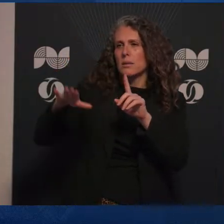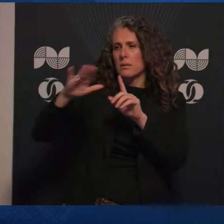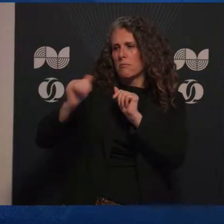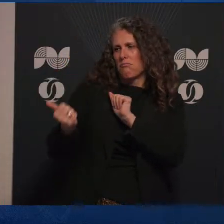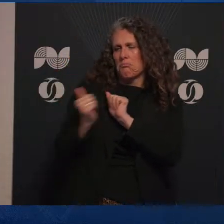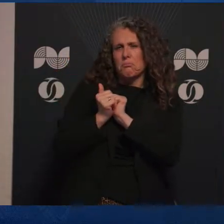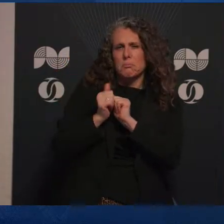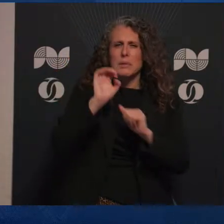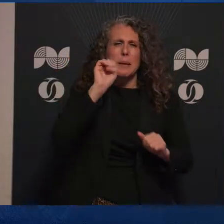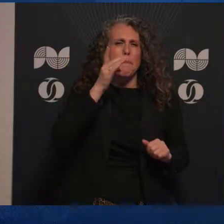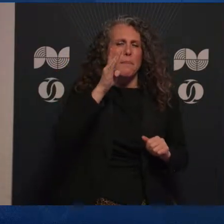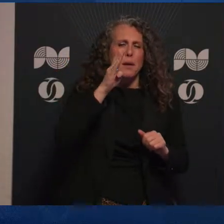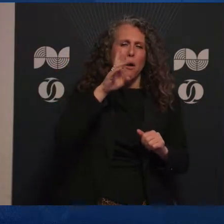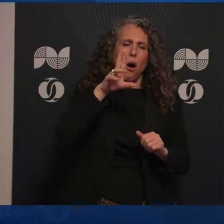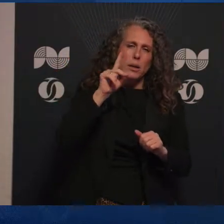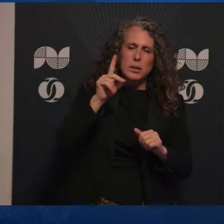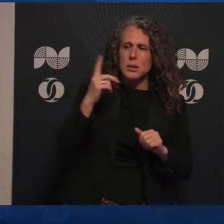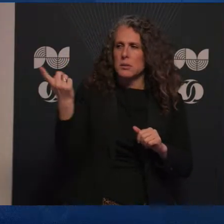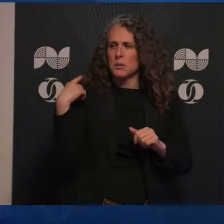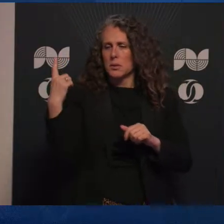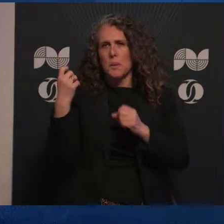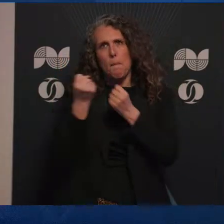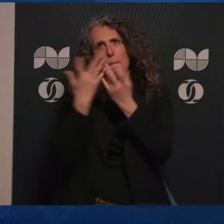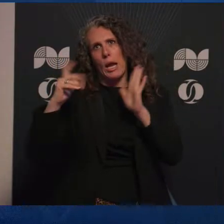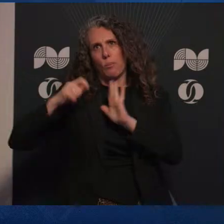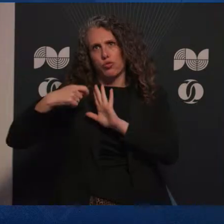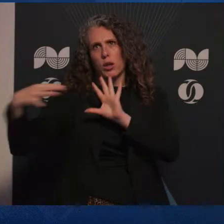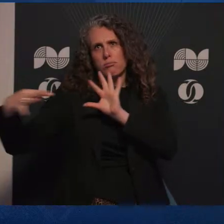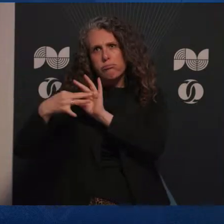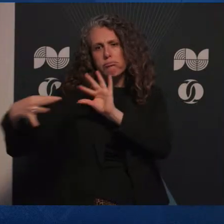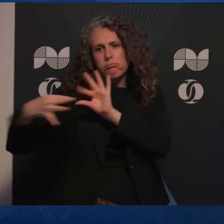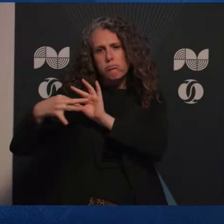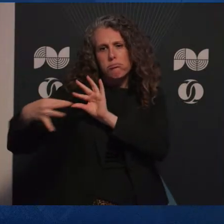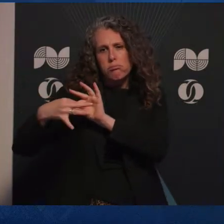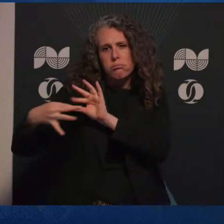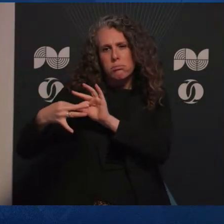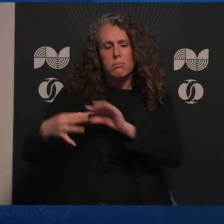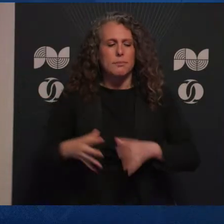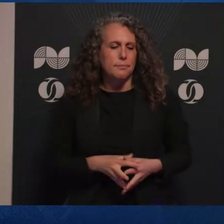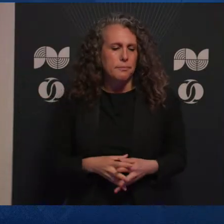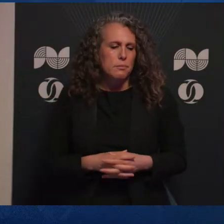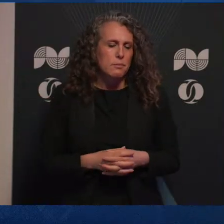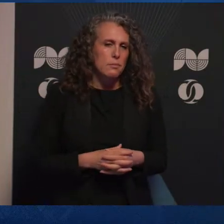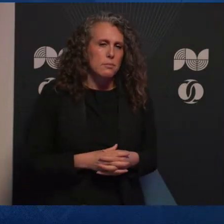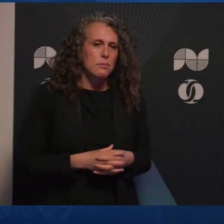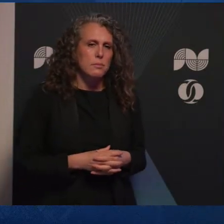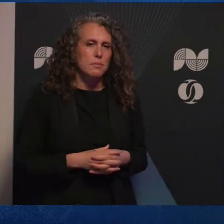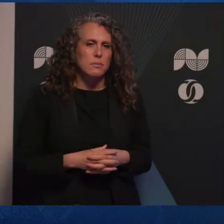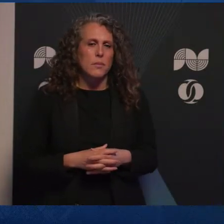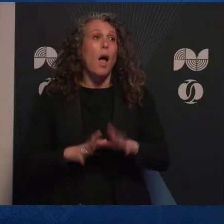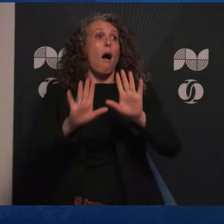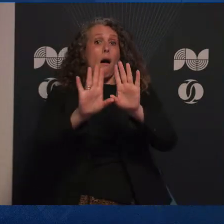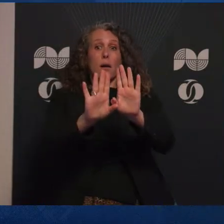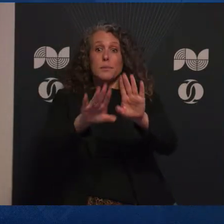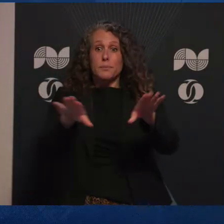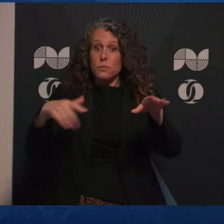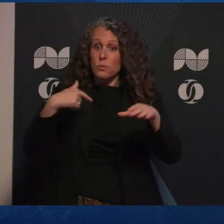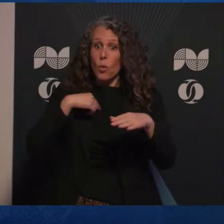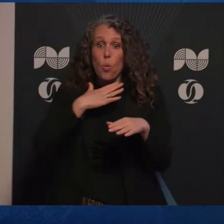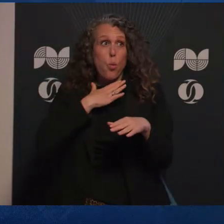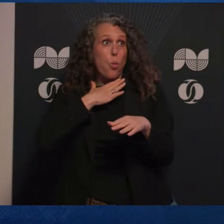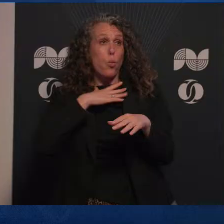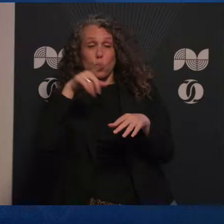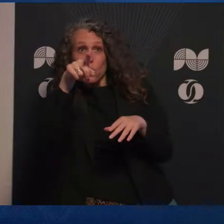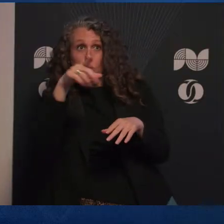worked together on a number of important projects. So I should say as well that we'll be taking your questions in the